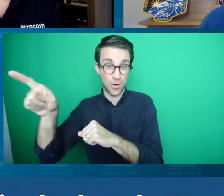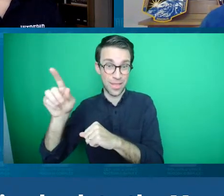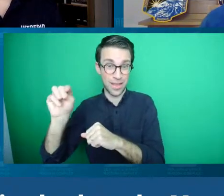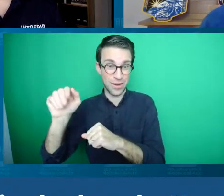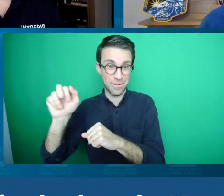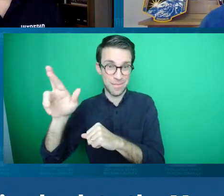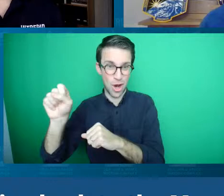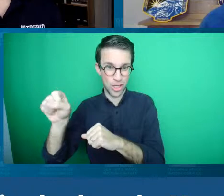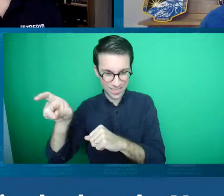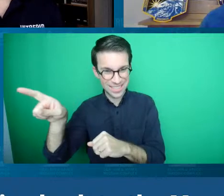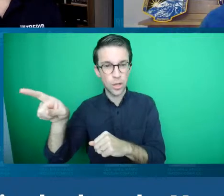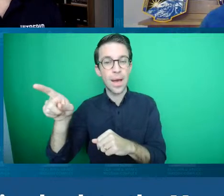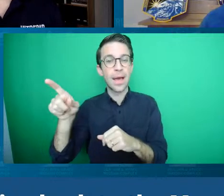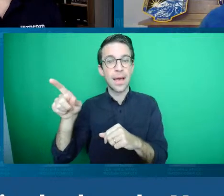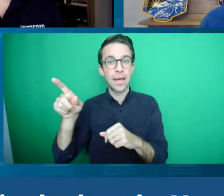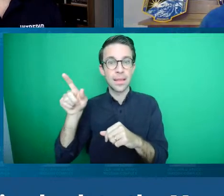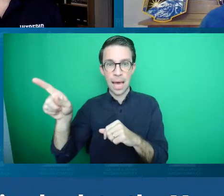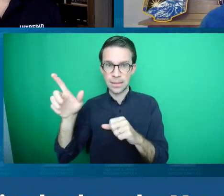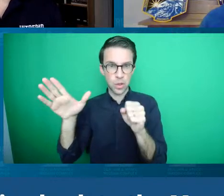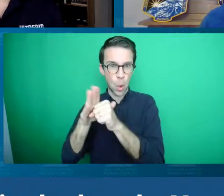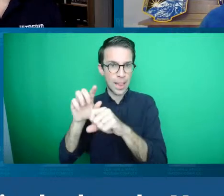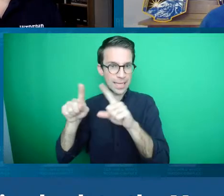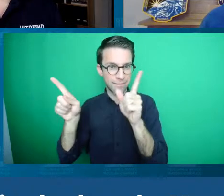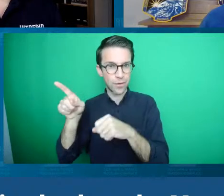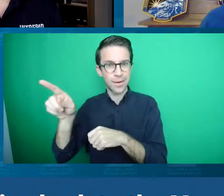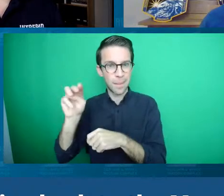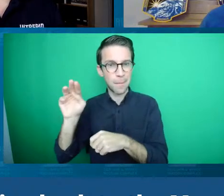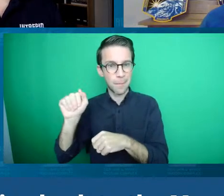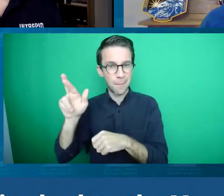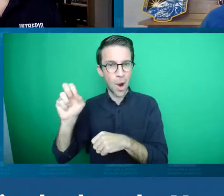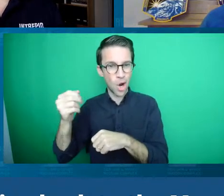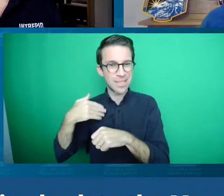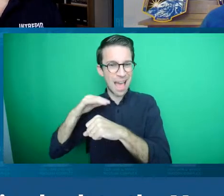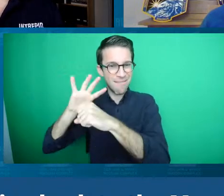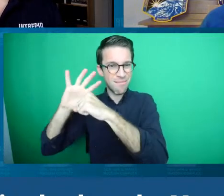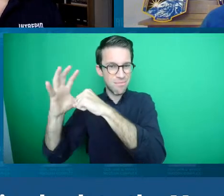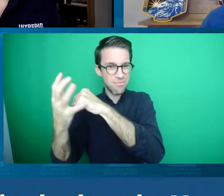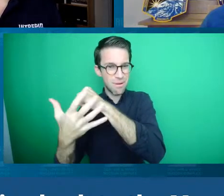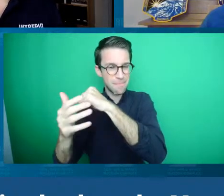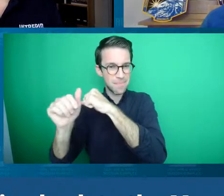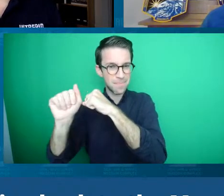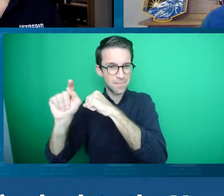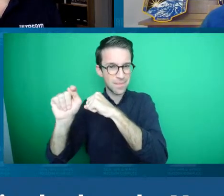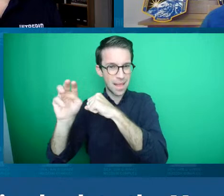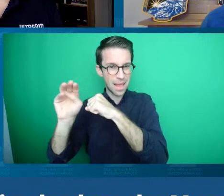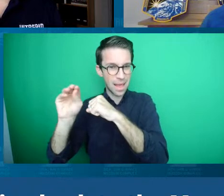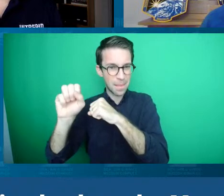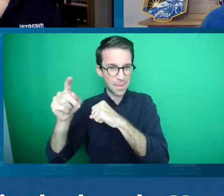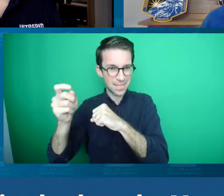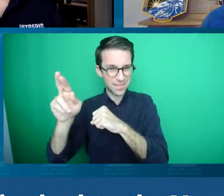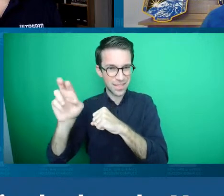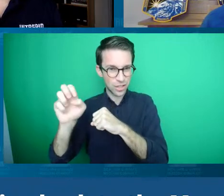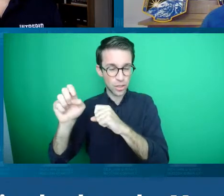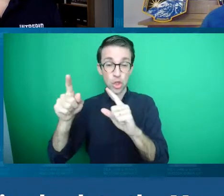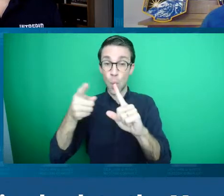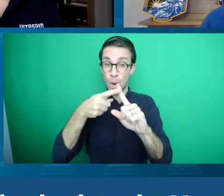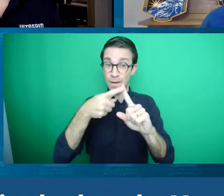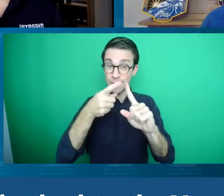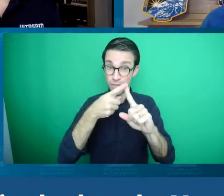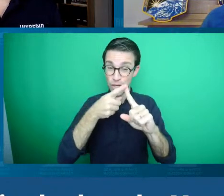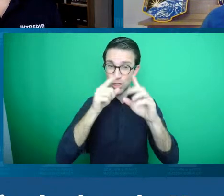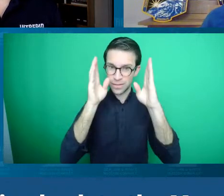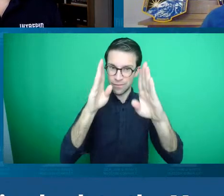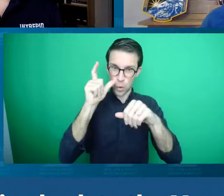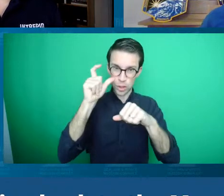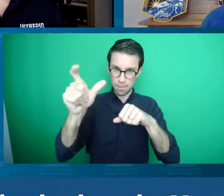That is going to be totally different as well. But you need to develop and understand what you're doing on the moon so then you can safely go to